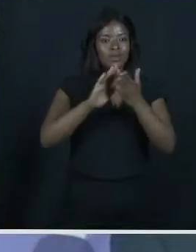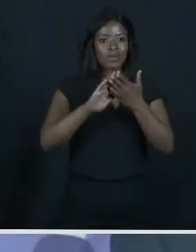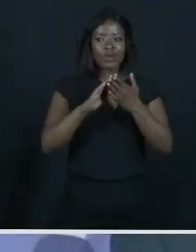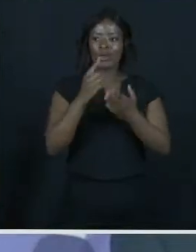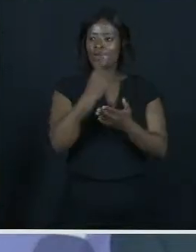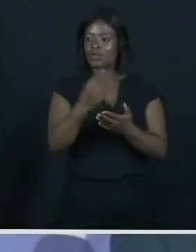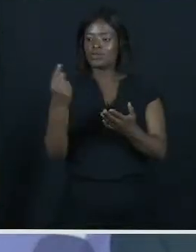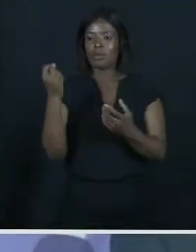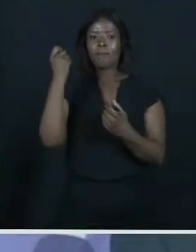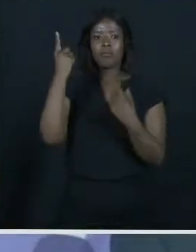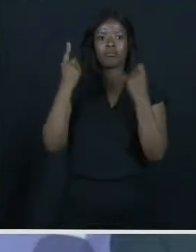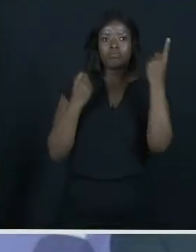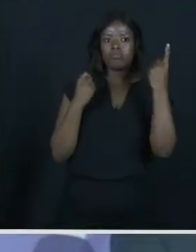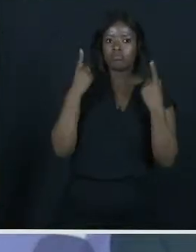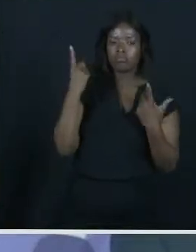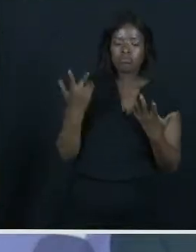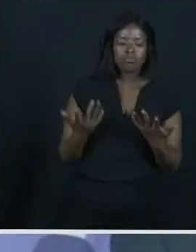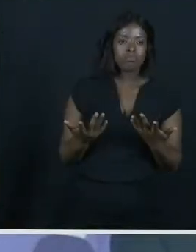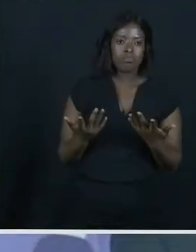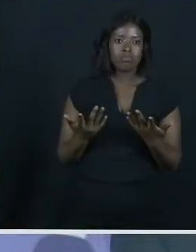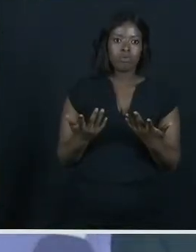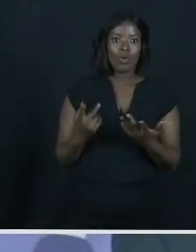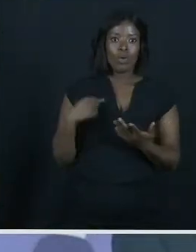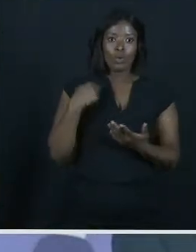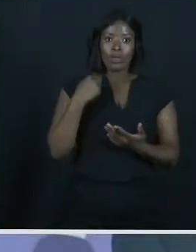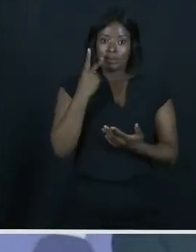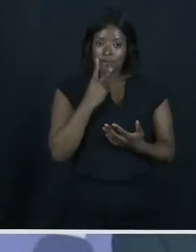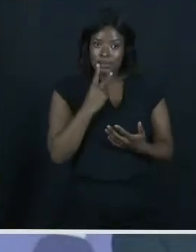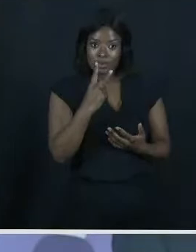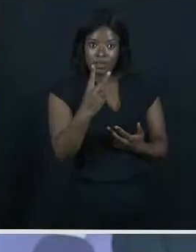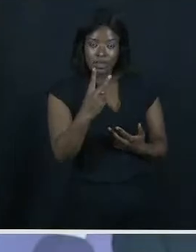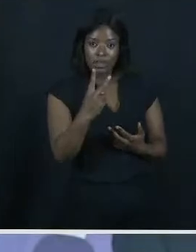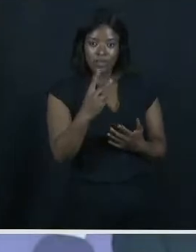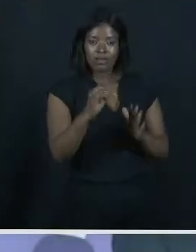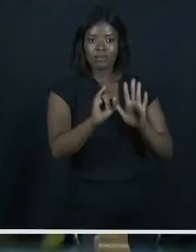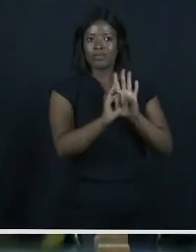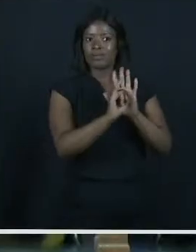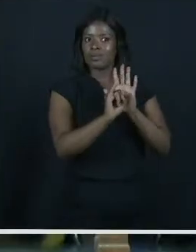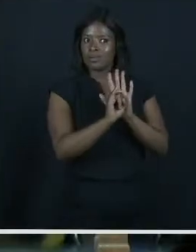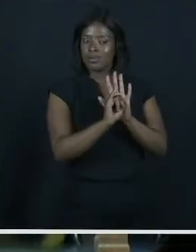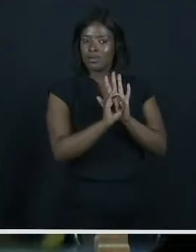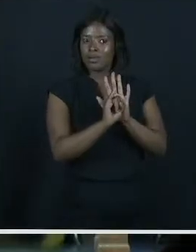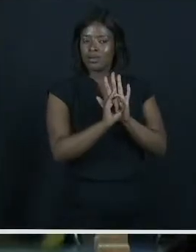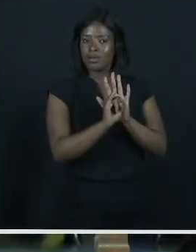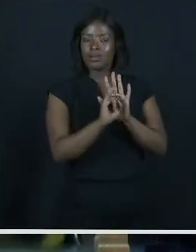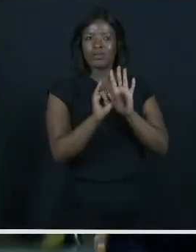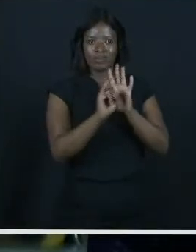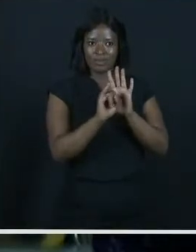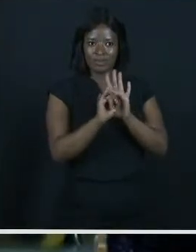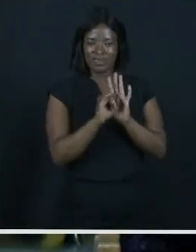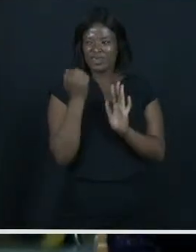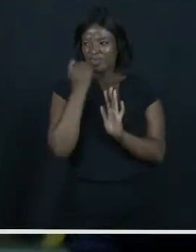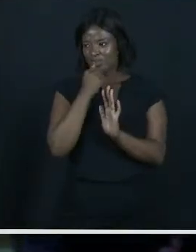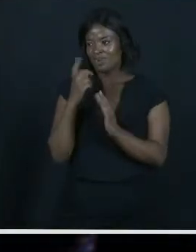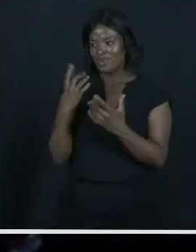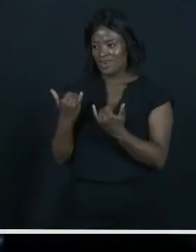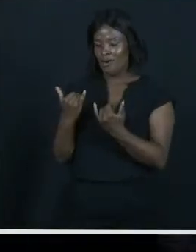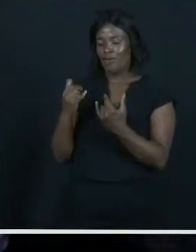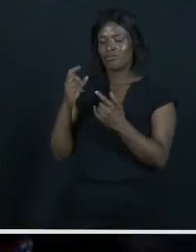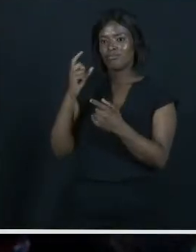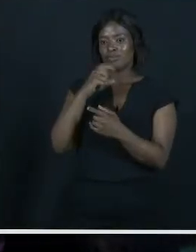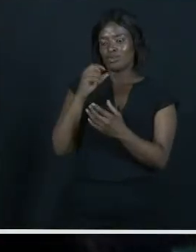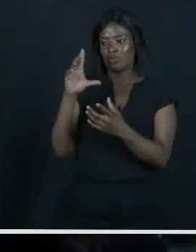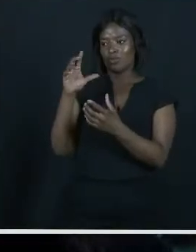humanity. And when we say we recognize each other's humanity, I'll be finished now, thank you,